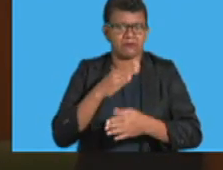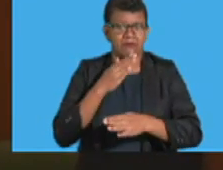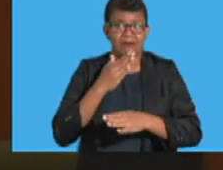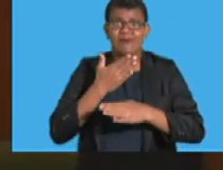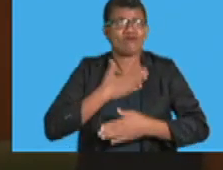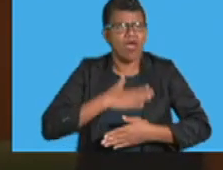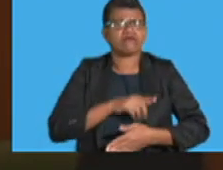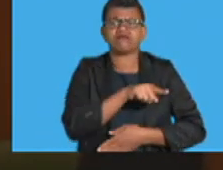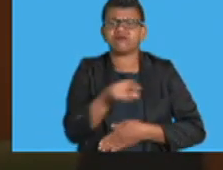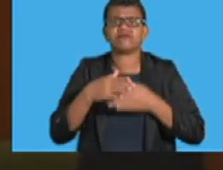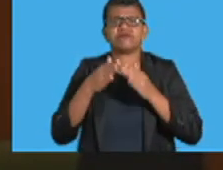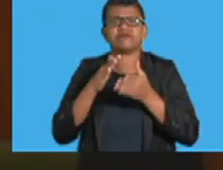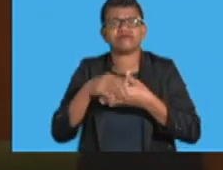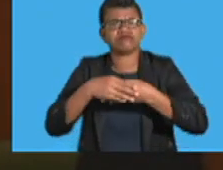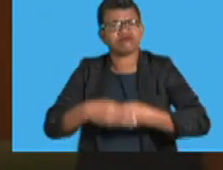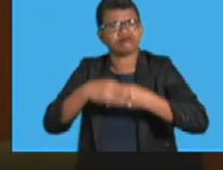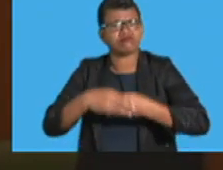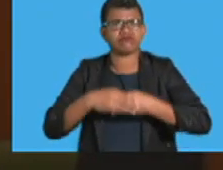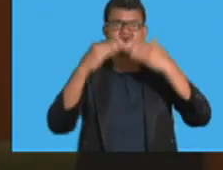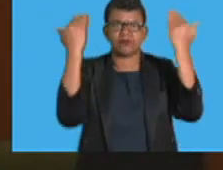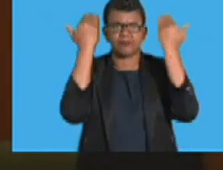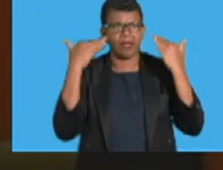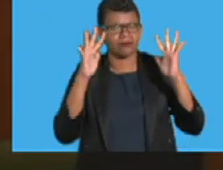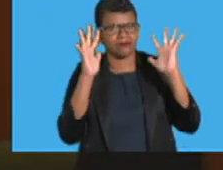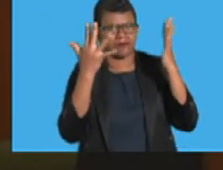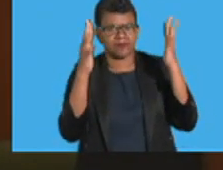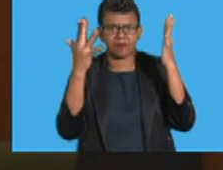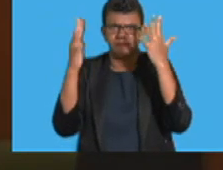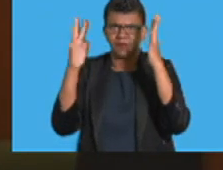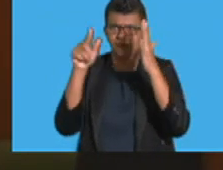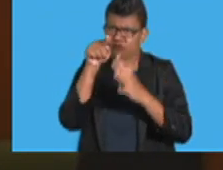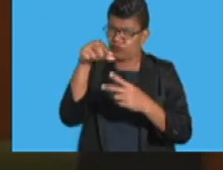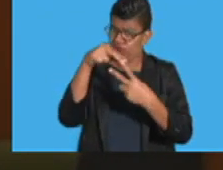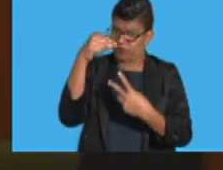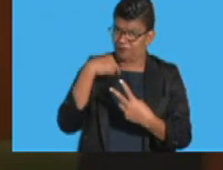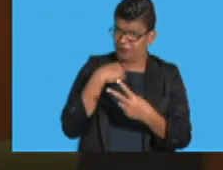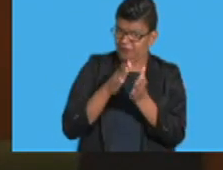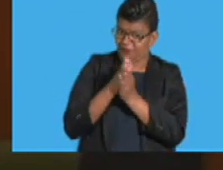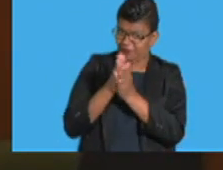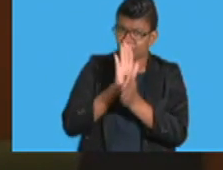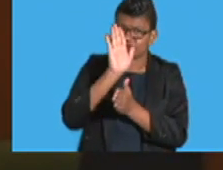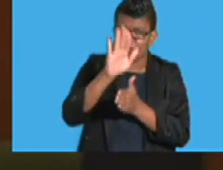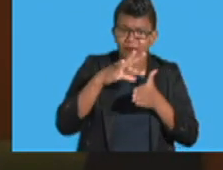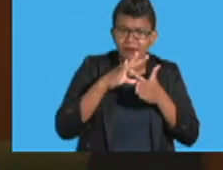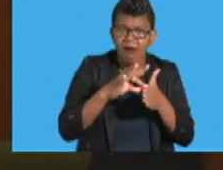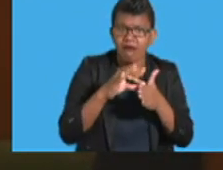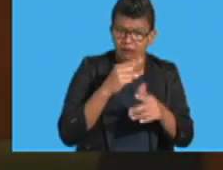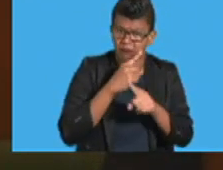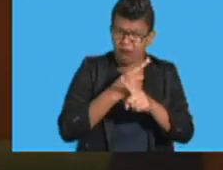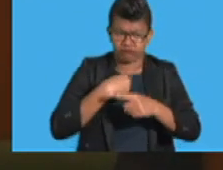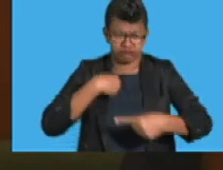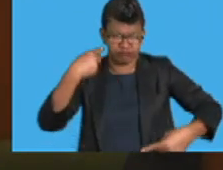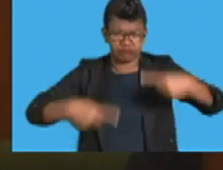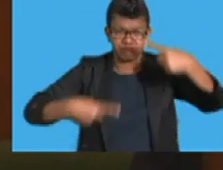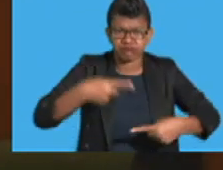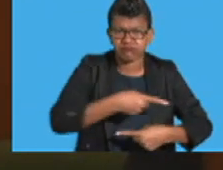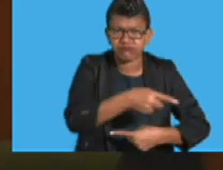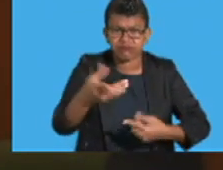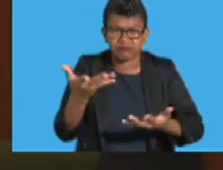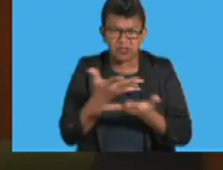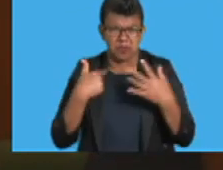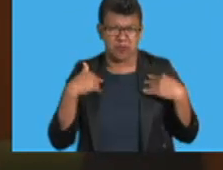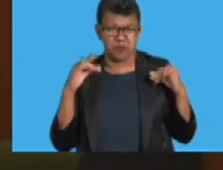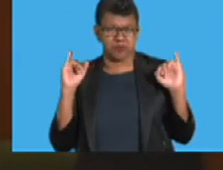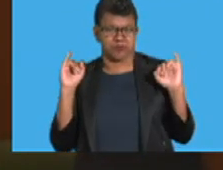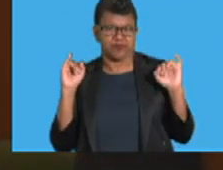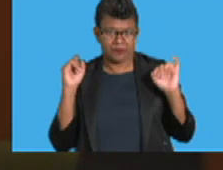your reappointment as the Speaker. We are looking forward to your leadership and guidance as we debate on the nation's affairs and make changes for the